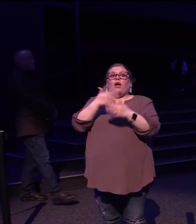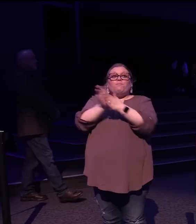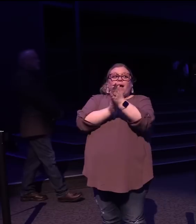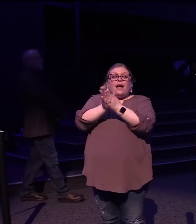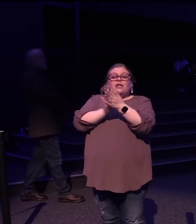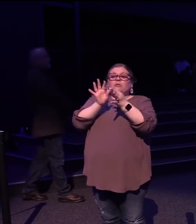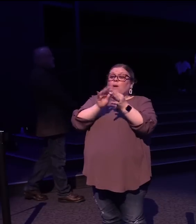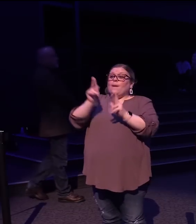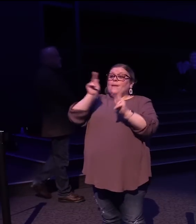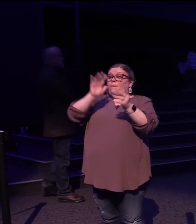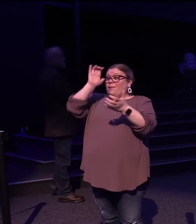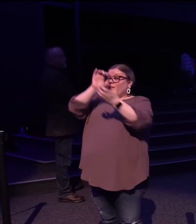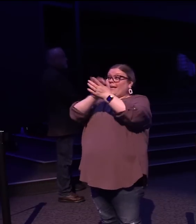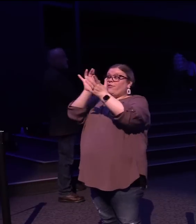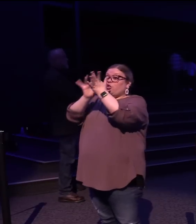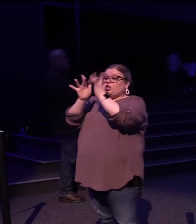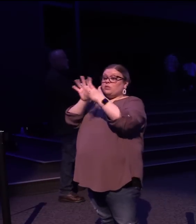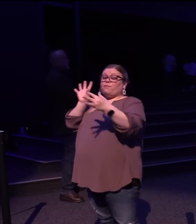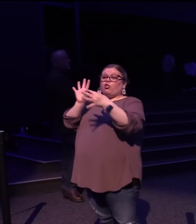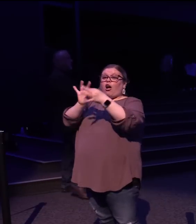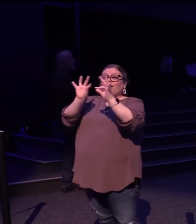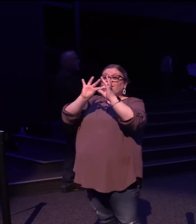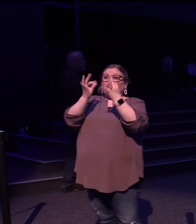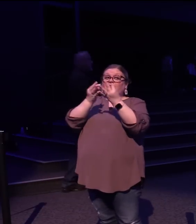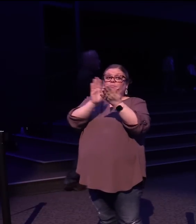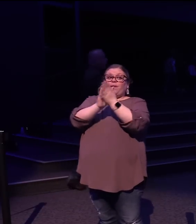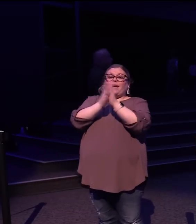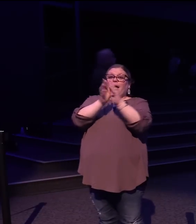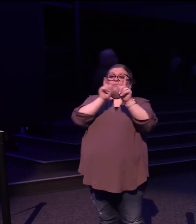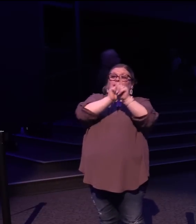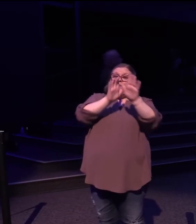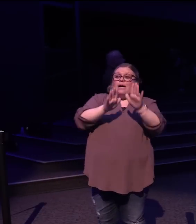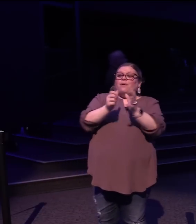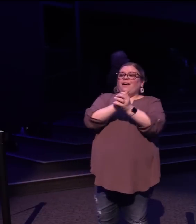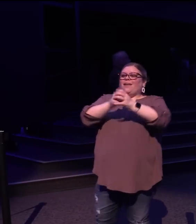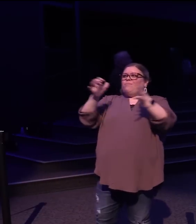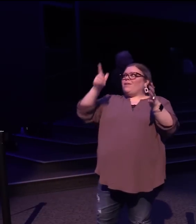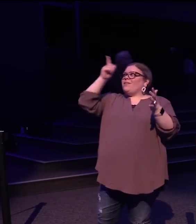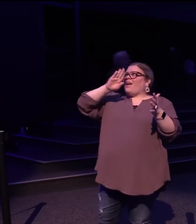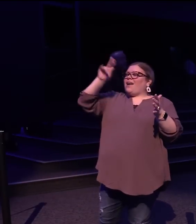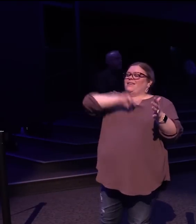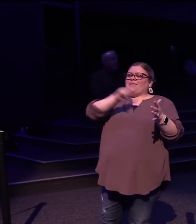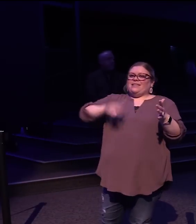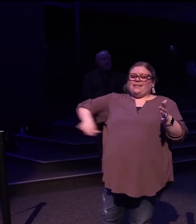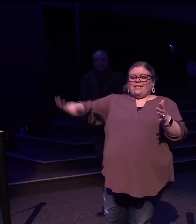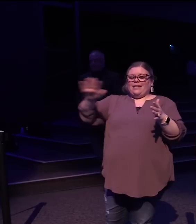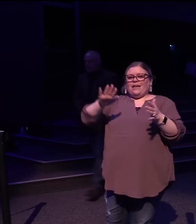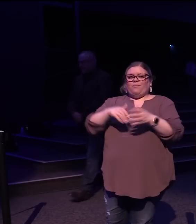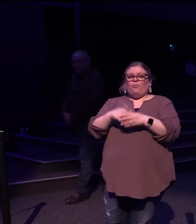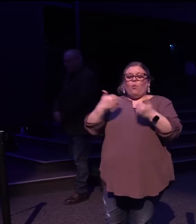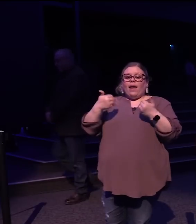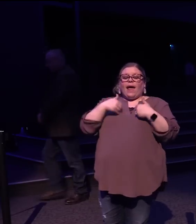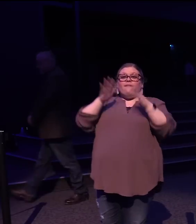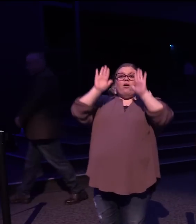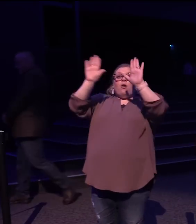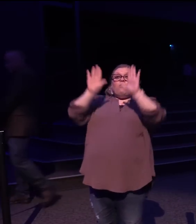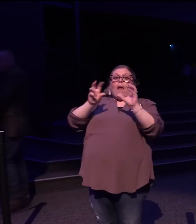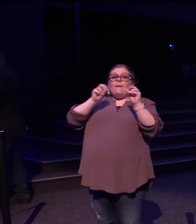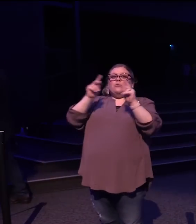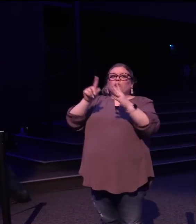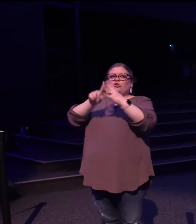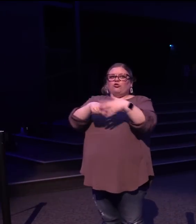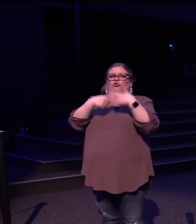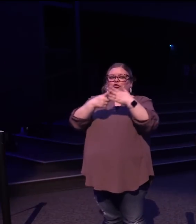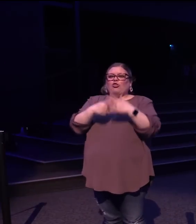Jesus, belong to family, become a disciple, and build God's kingdom. Listen in for some great places to